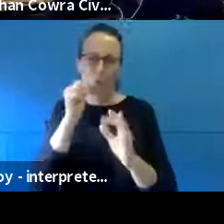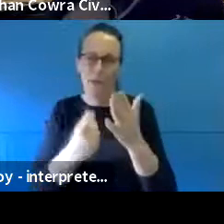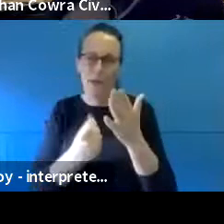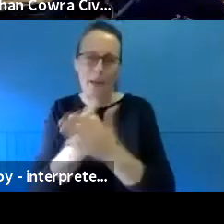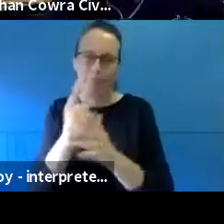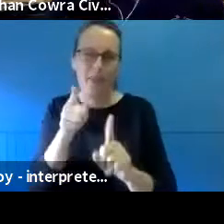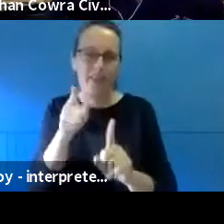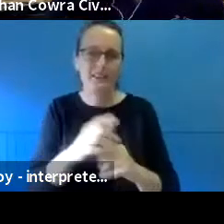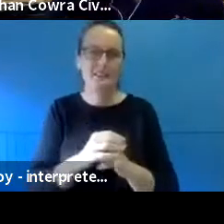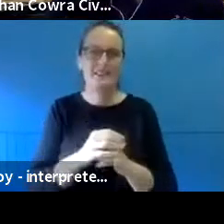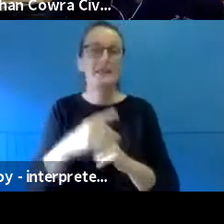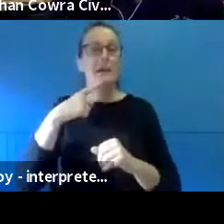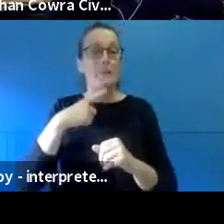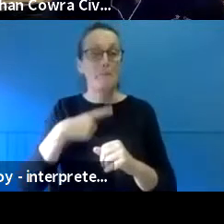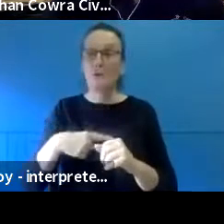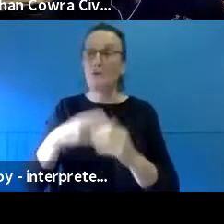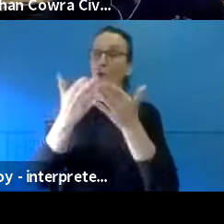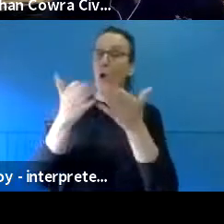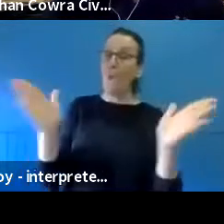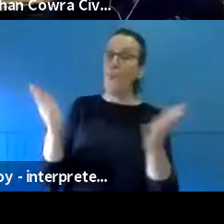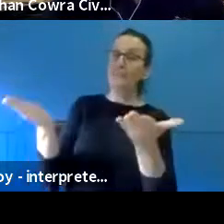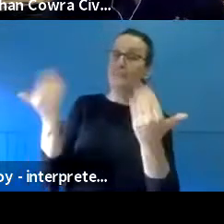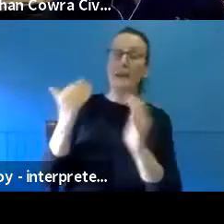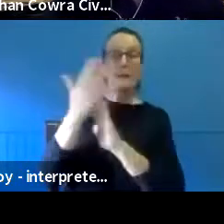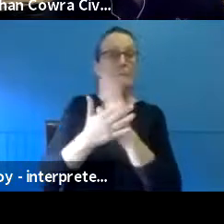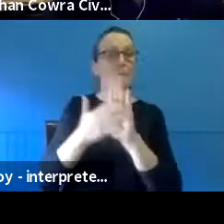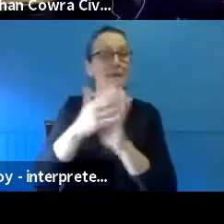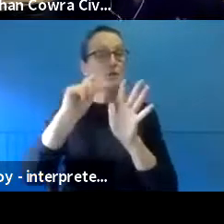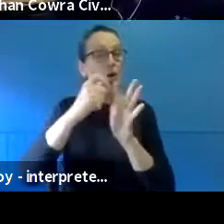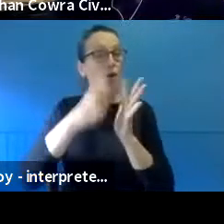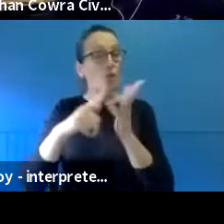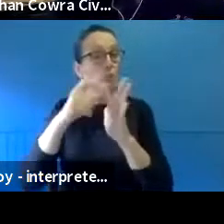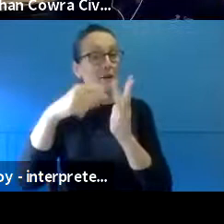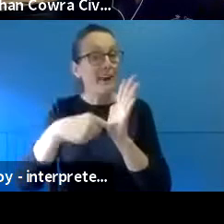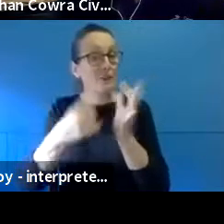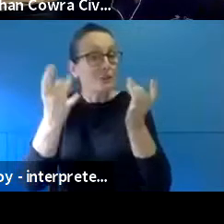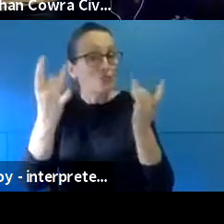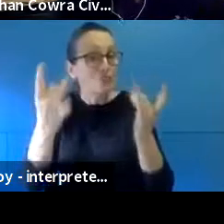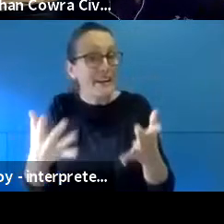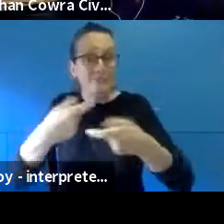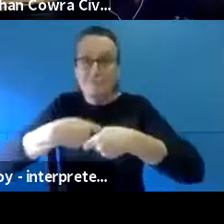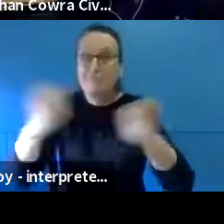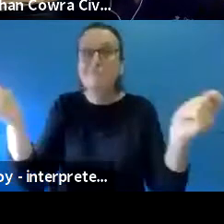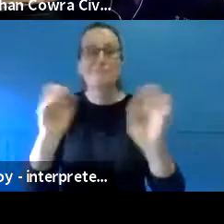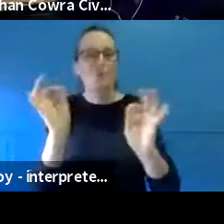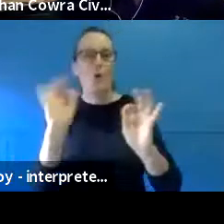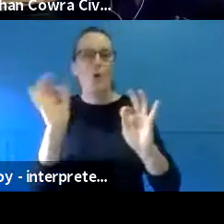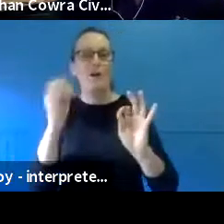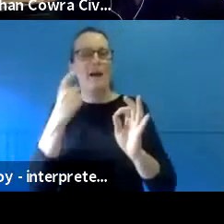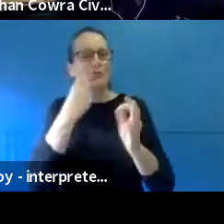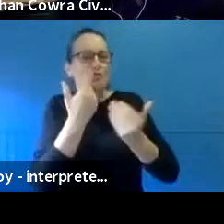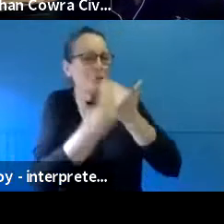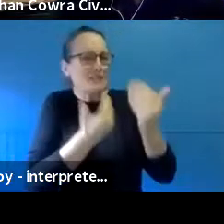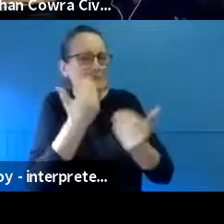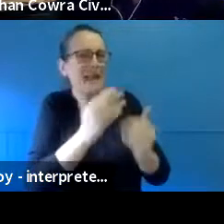And just because we can open our doors doesn't mean the product is ready to go. And trying to explain how